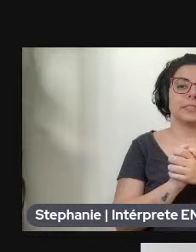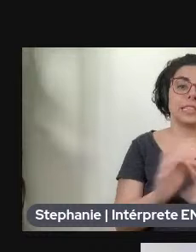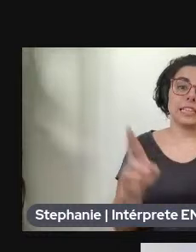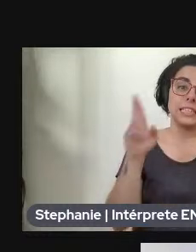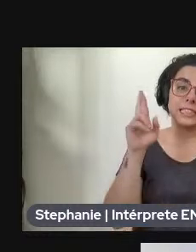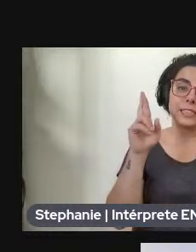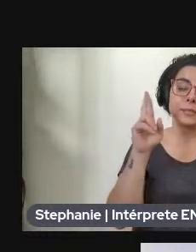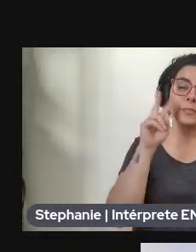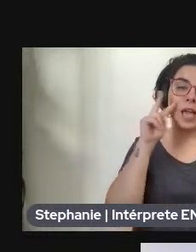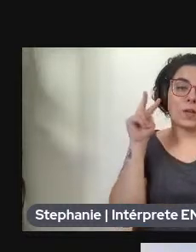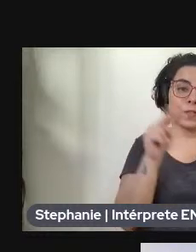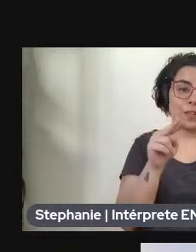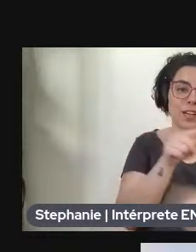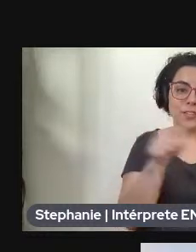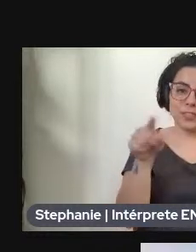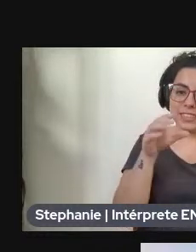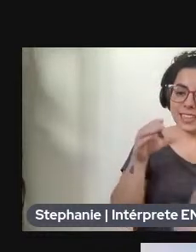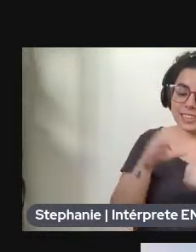you soon